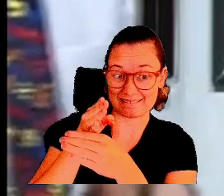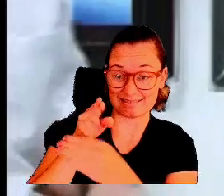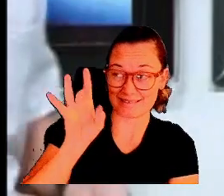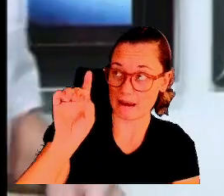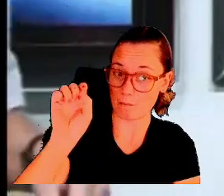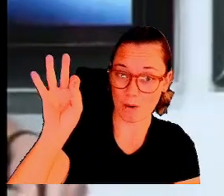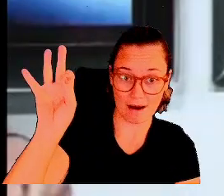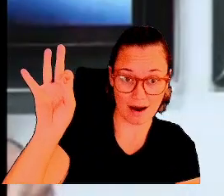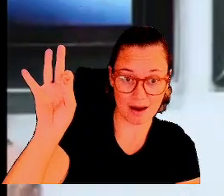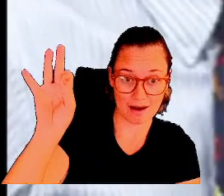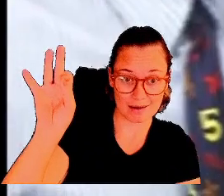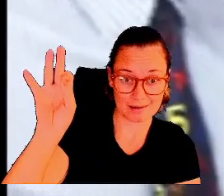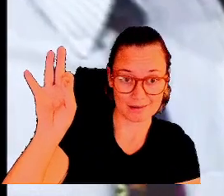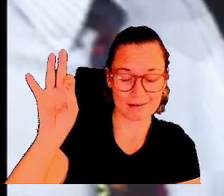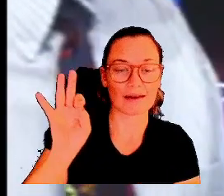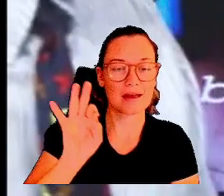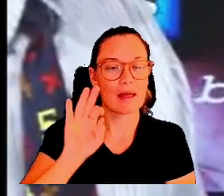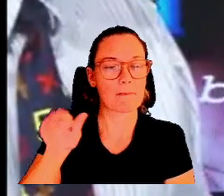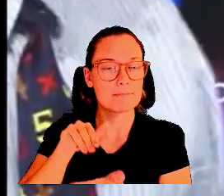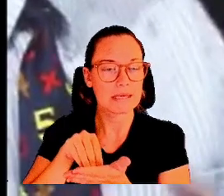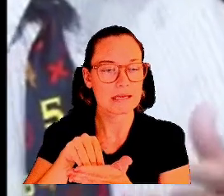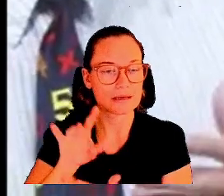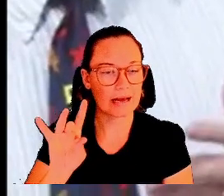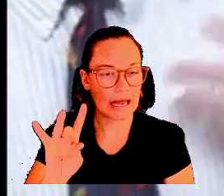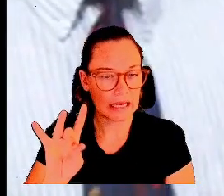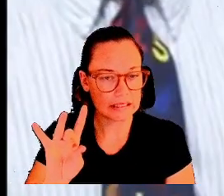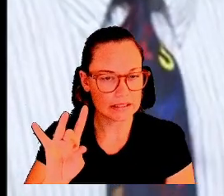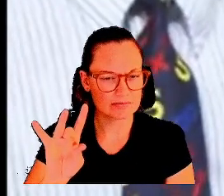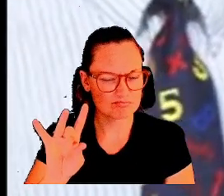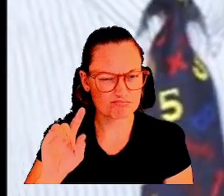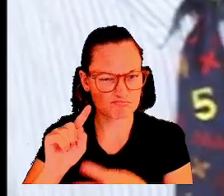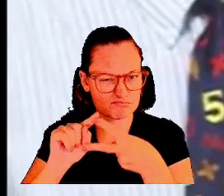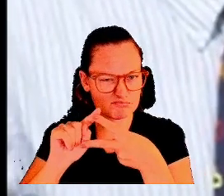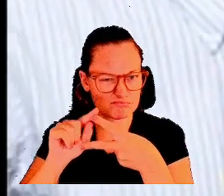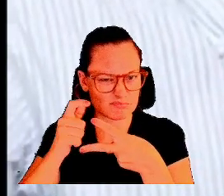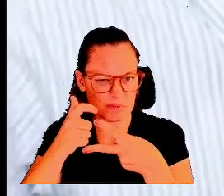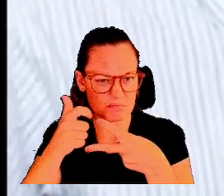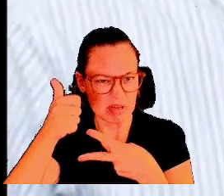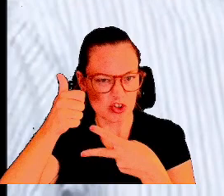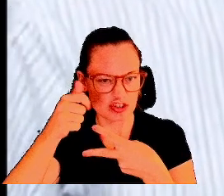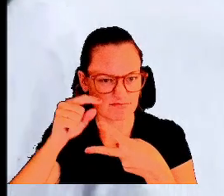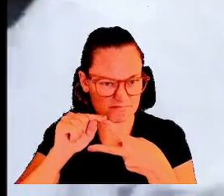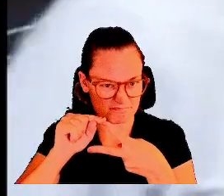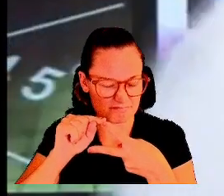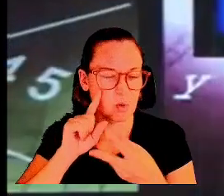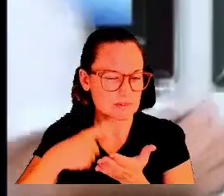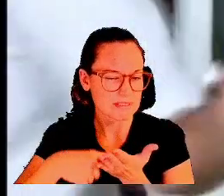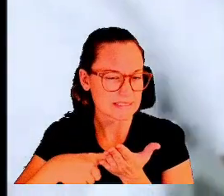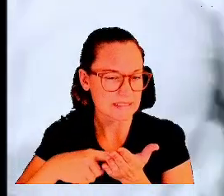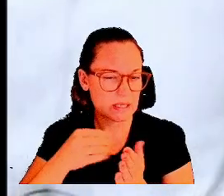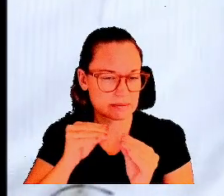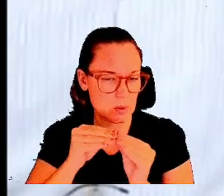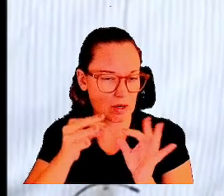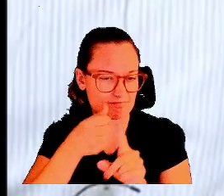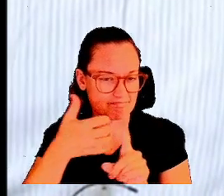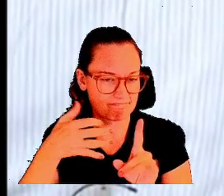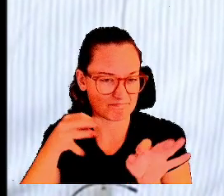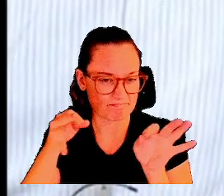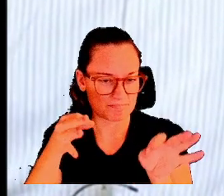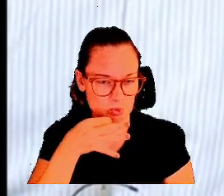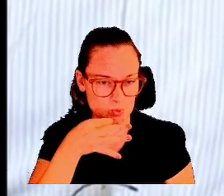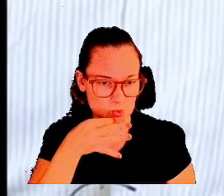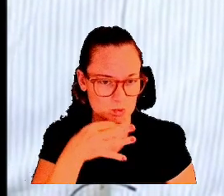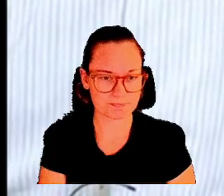talk about what that means later on. But let me introduce you to one other statistical measure, and that is the